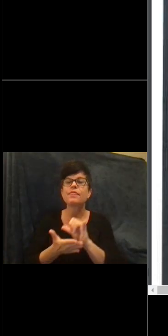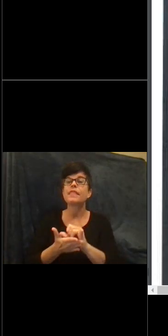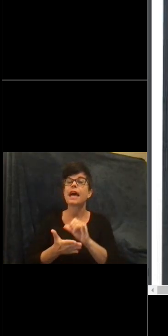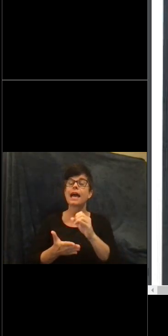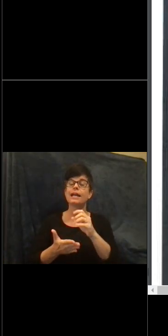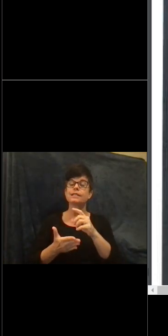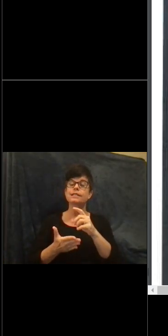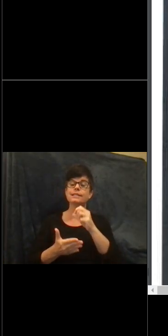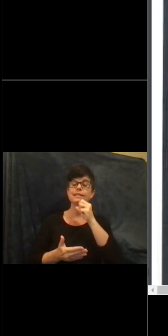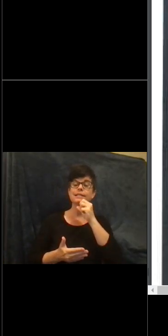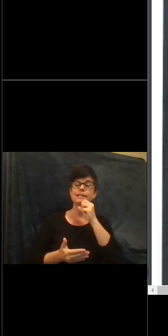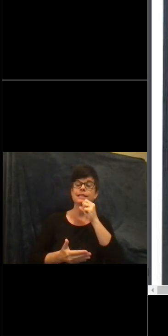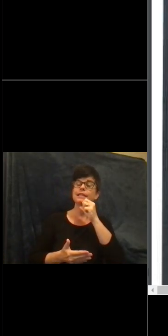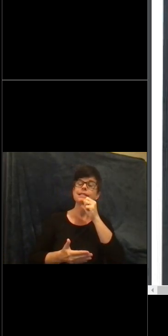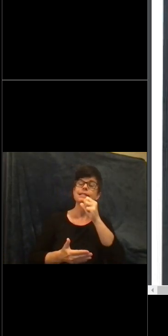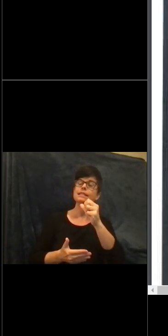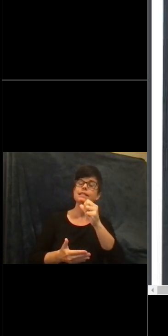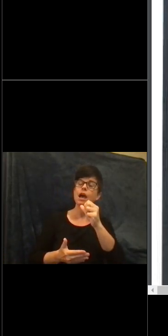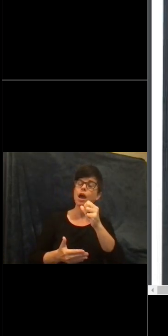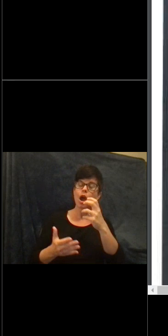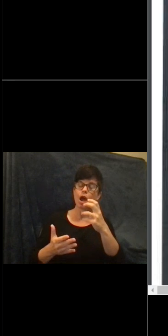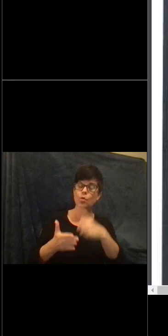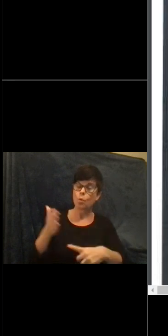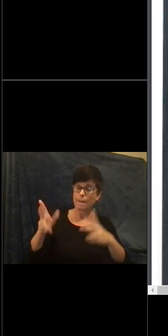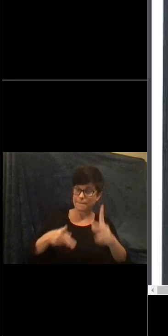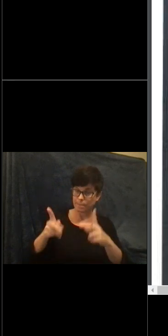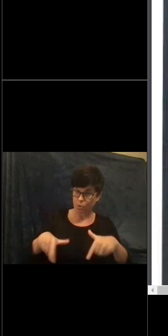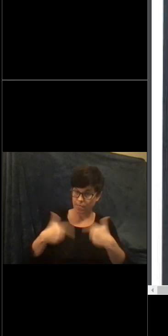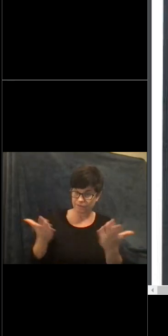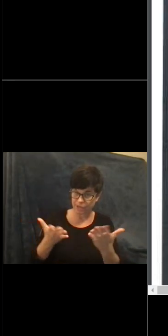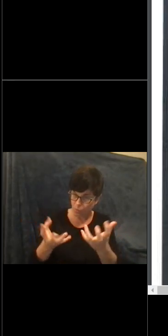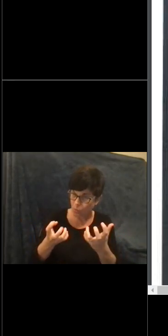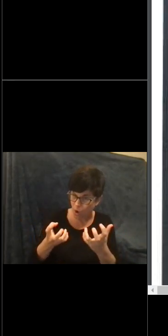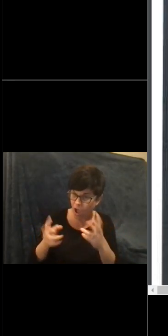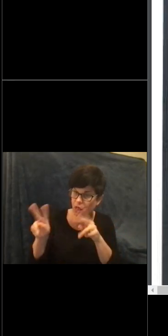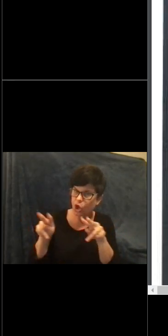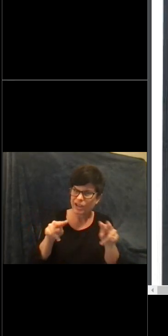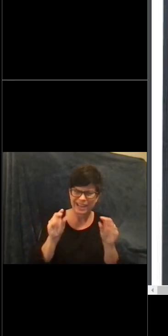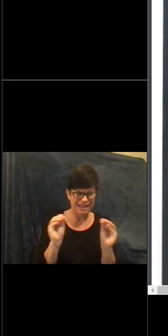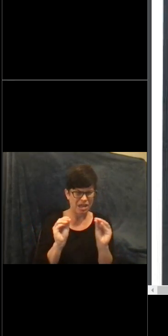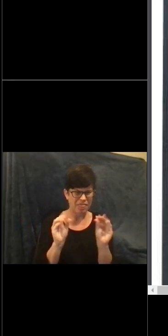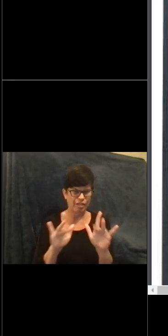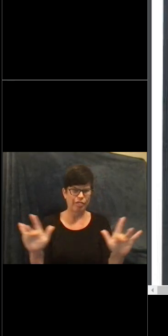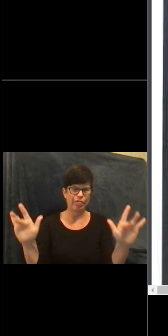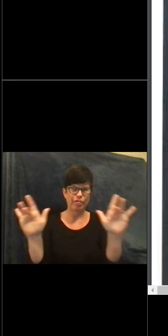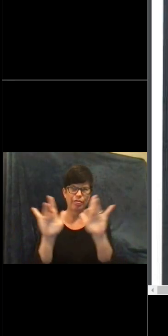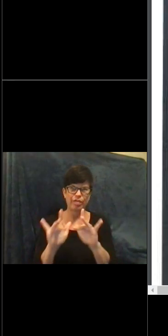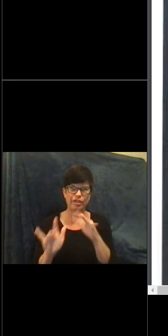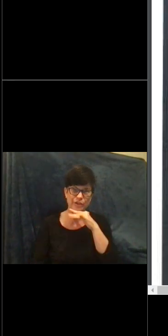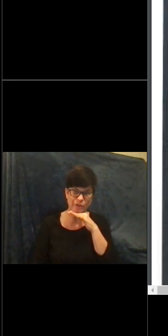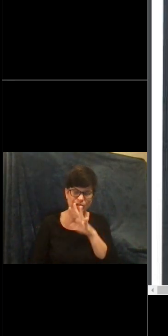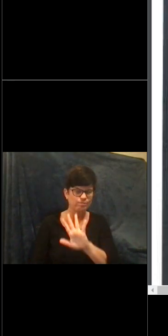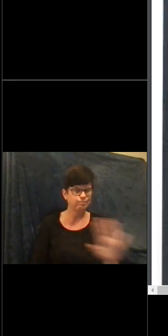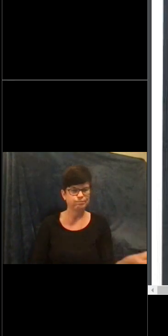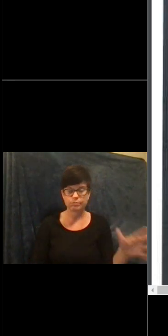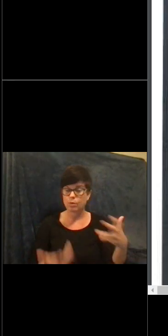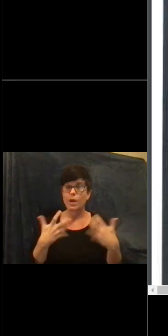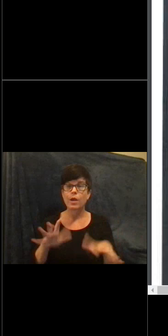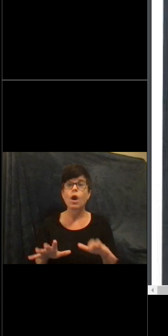would enjoy just sitting there looking at nothing. So I think if this item makes it to the city